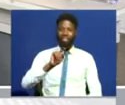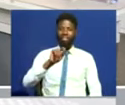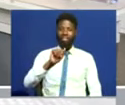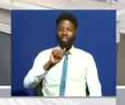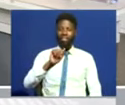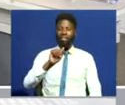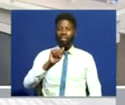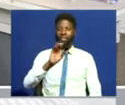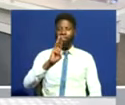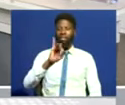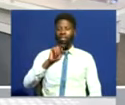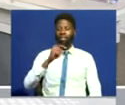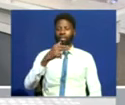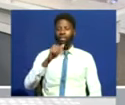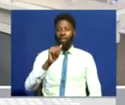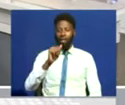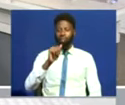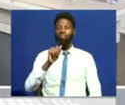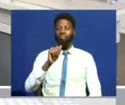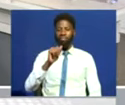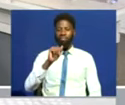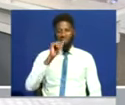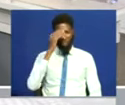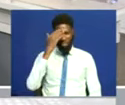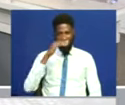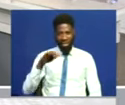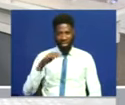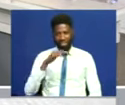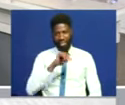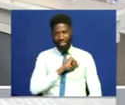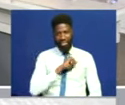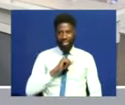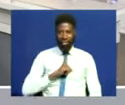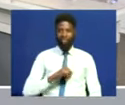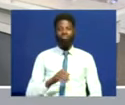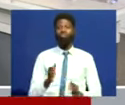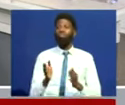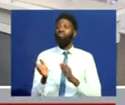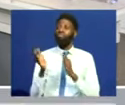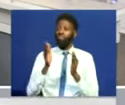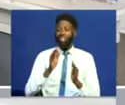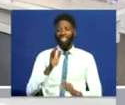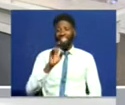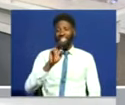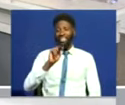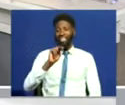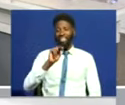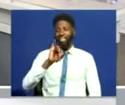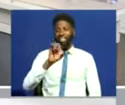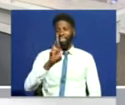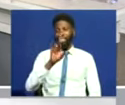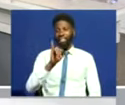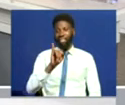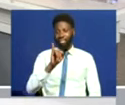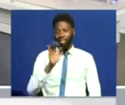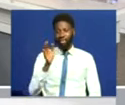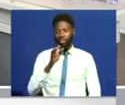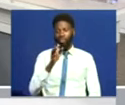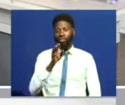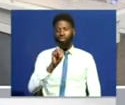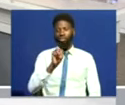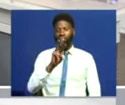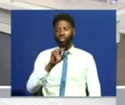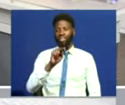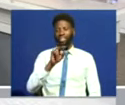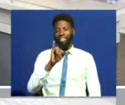a legislative member of the Senate, and Jerry Wamwigwi, the Chief Executive Officer of Usikimi. That has been our first panel. Hopefully you've